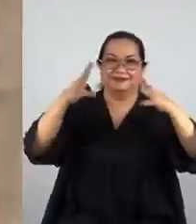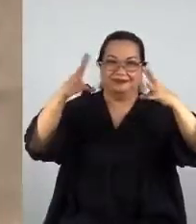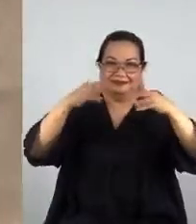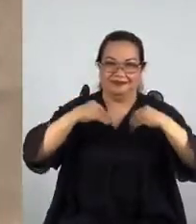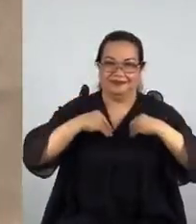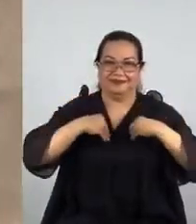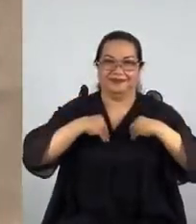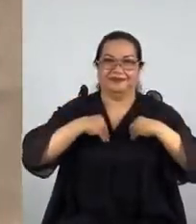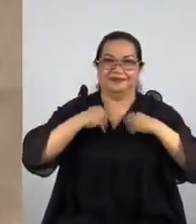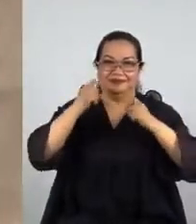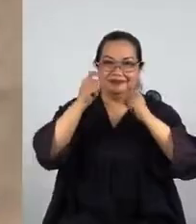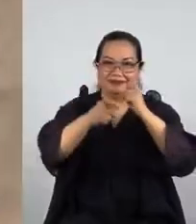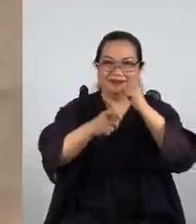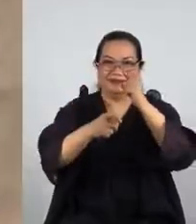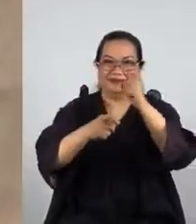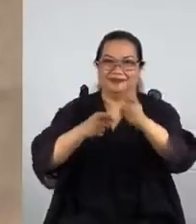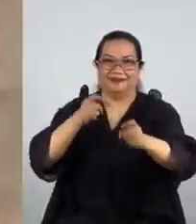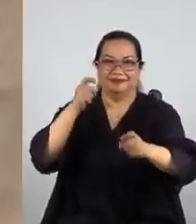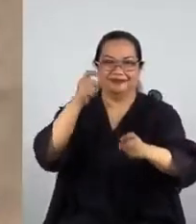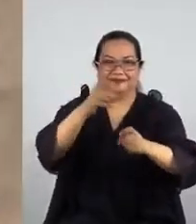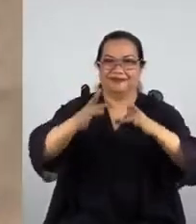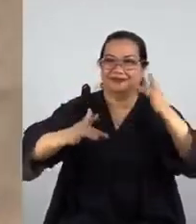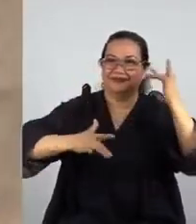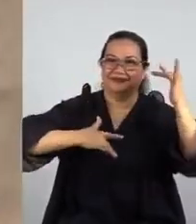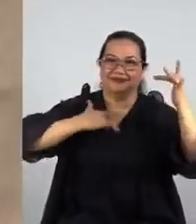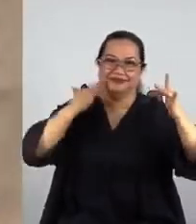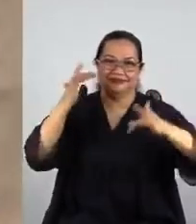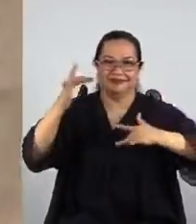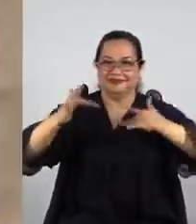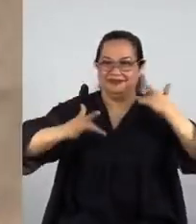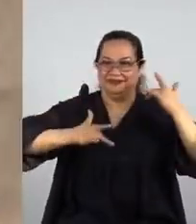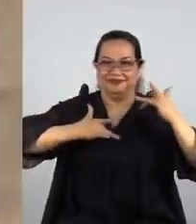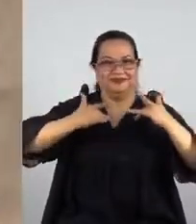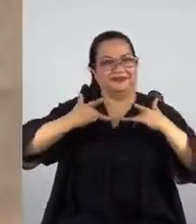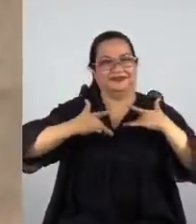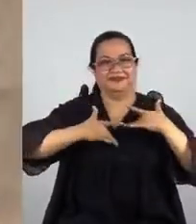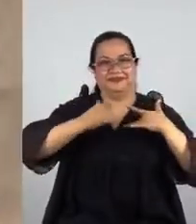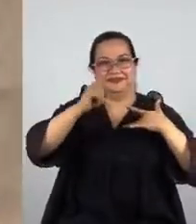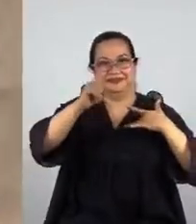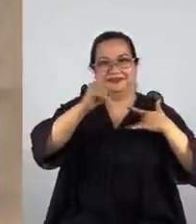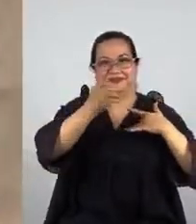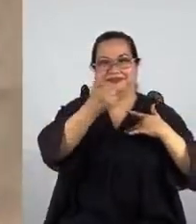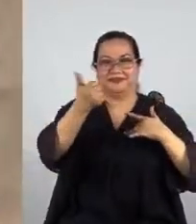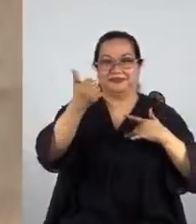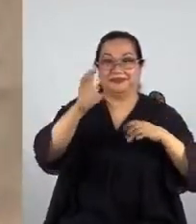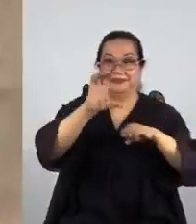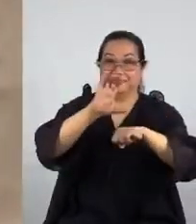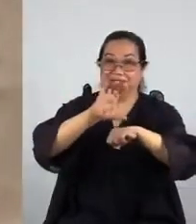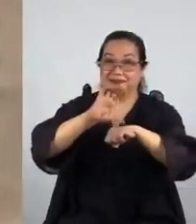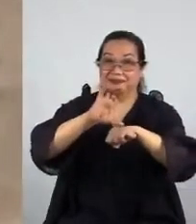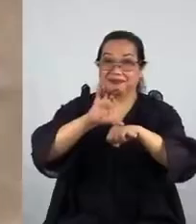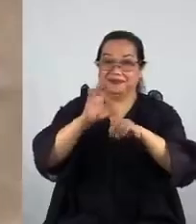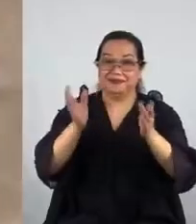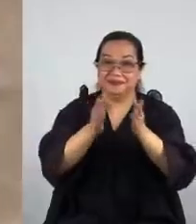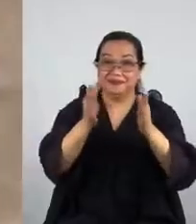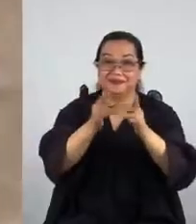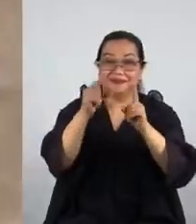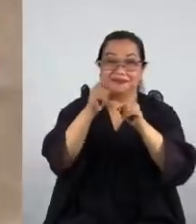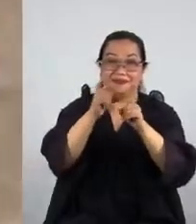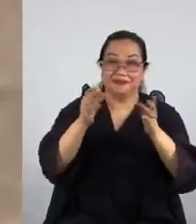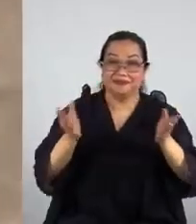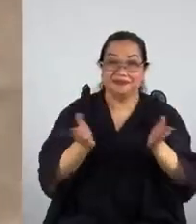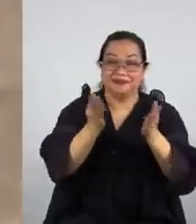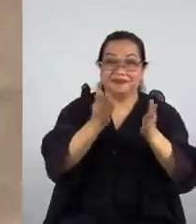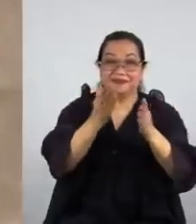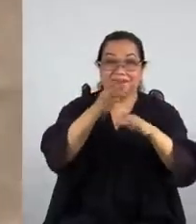rewards after rewards. And they're joyful. In World War II, Winston Churchill spoke stirring words and inspired